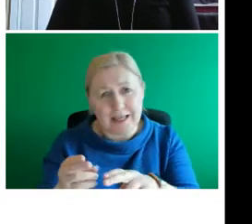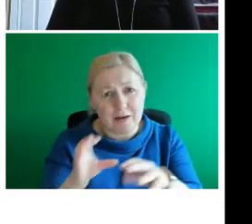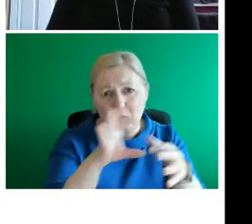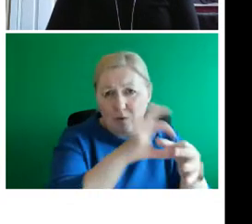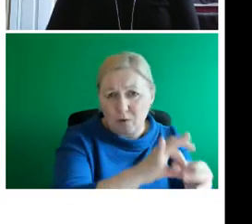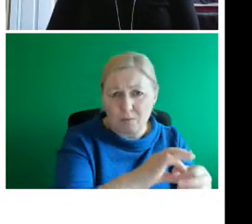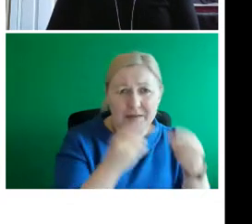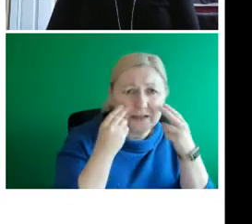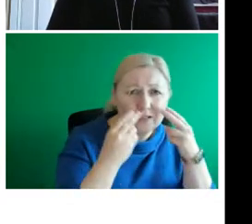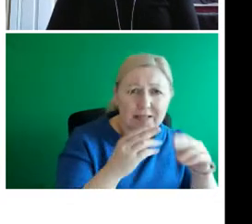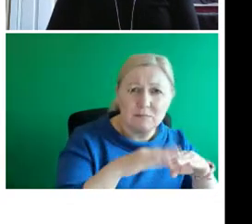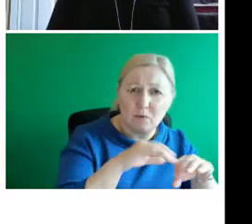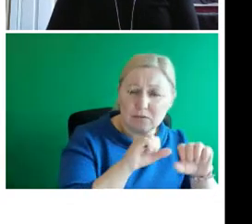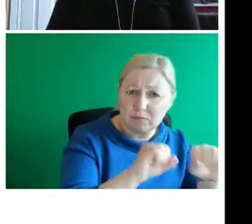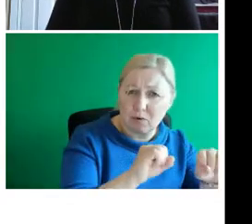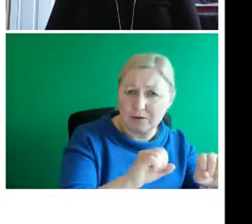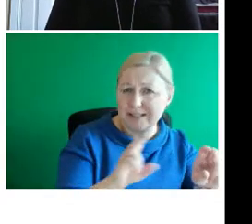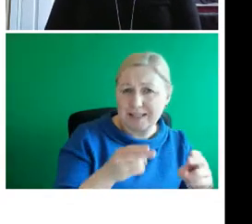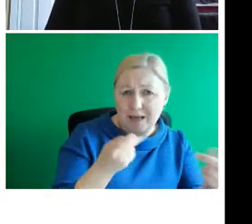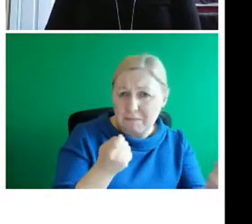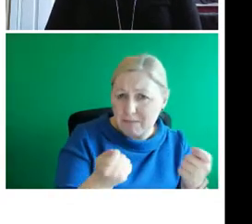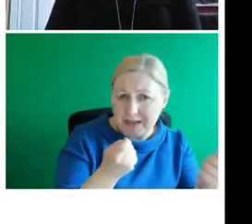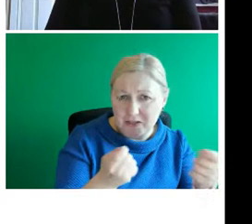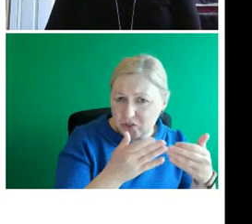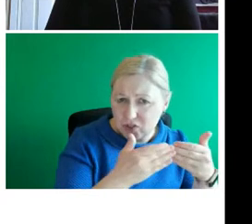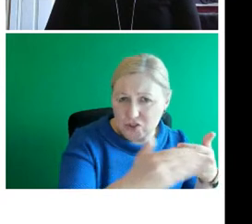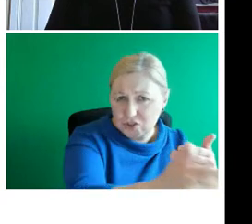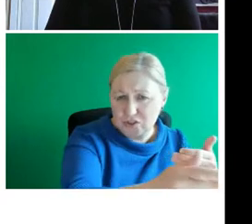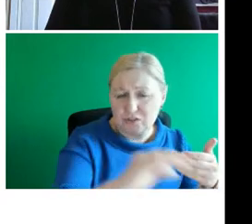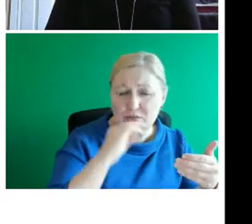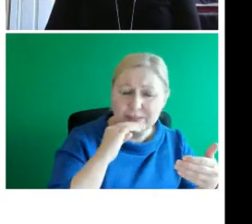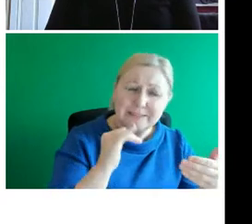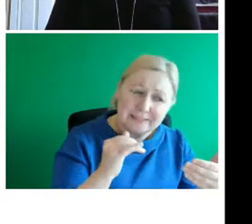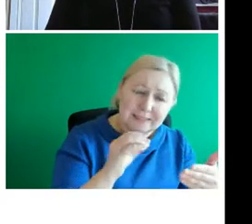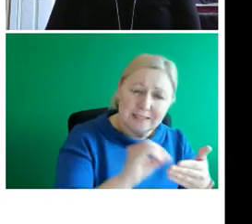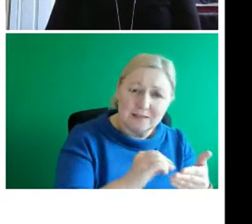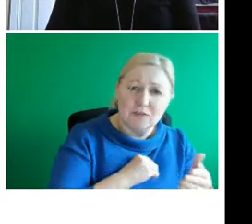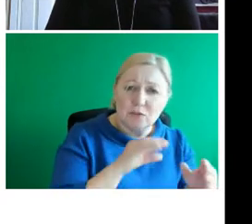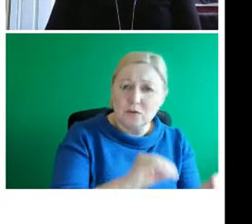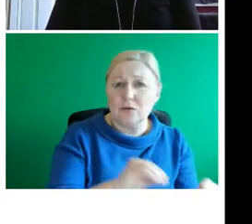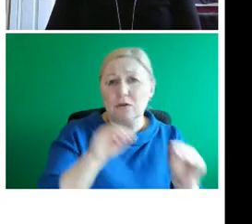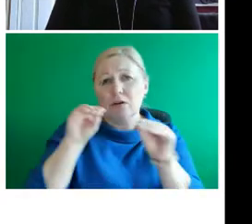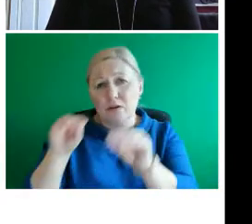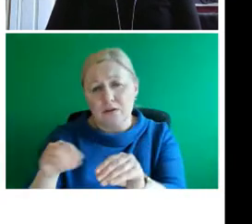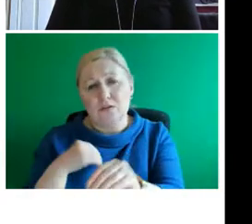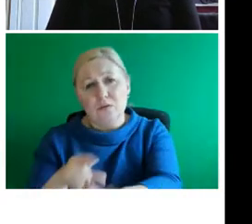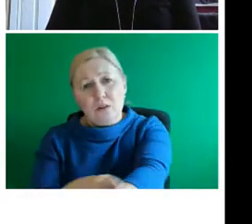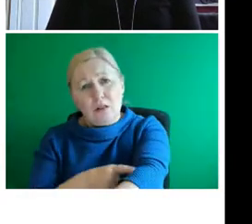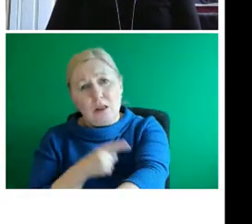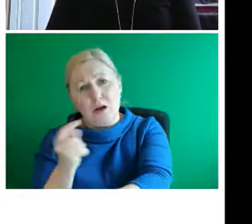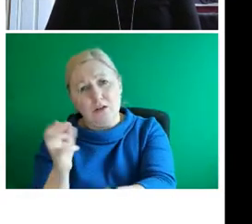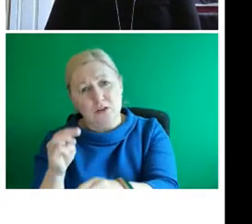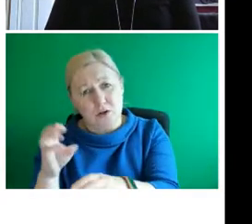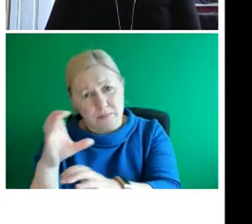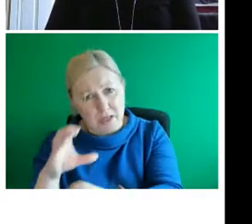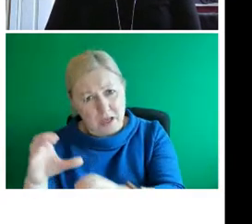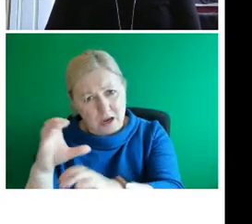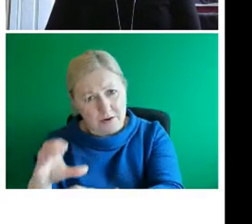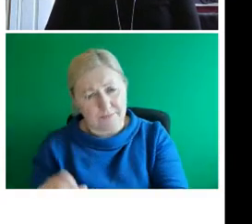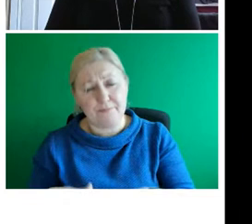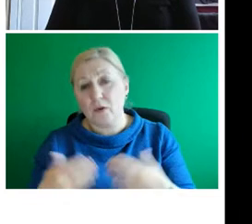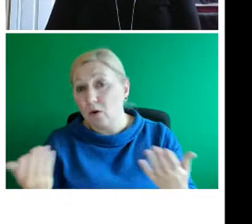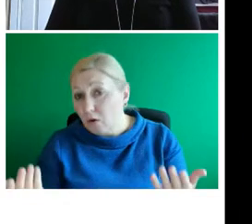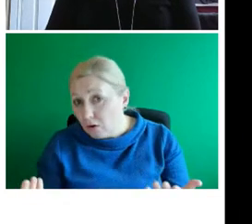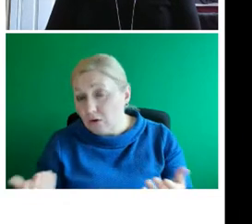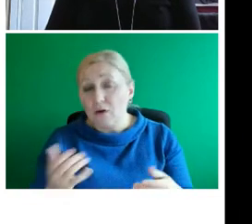more support at home, they can't manage anymore. Another scenario then is where you'd have somebody that does have family support in place, but